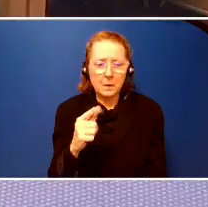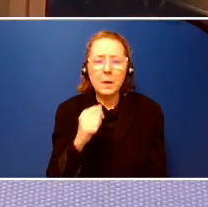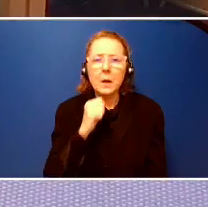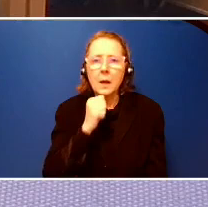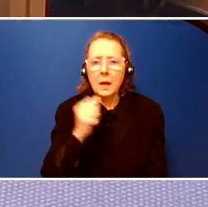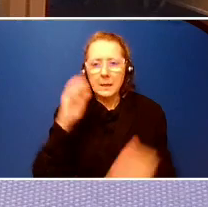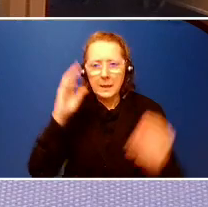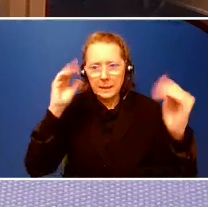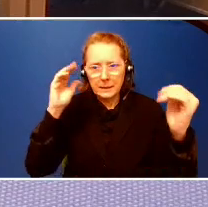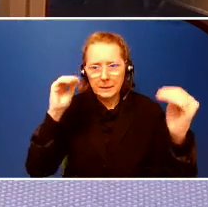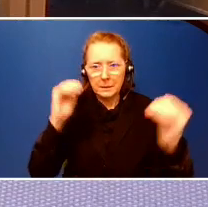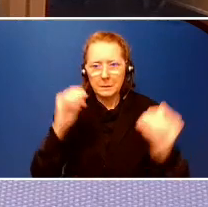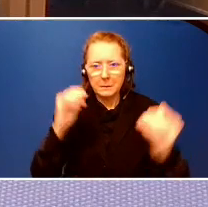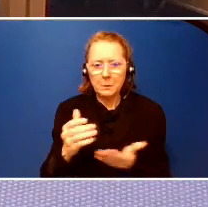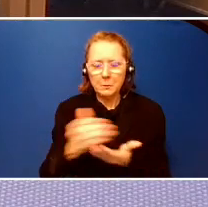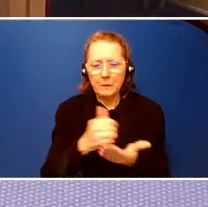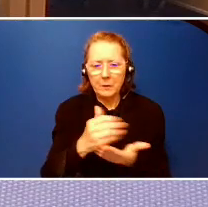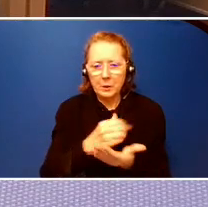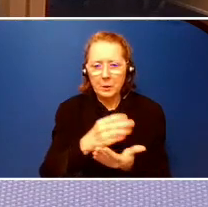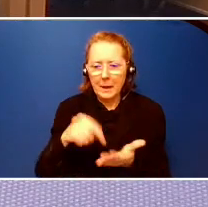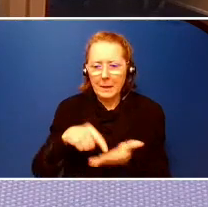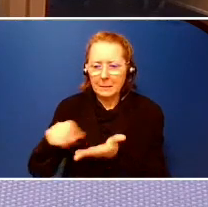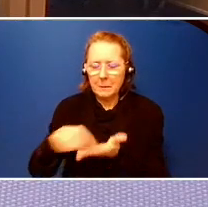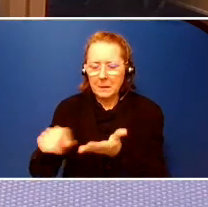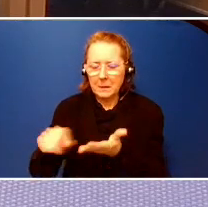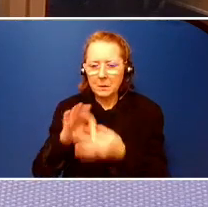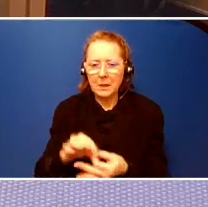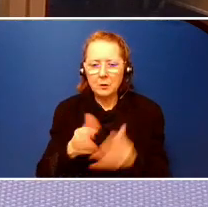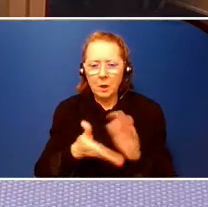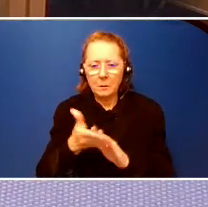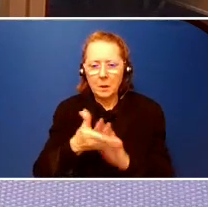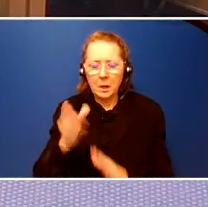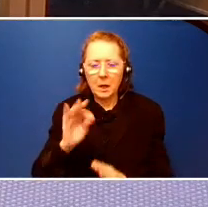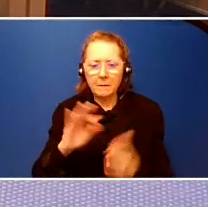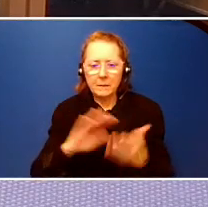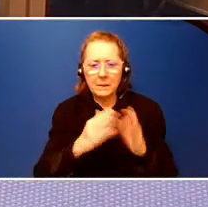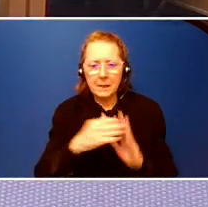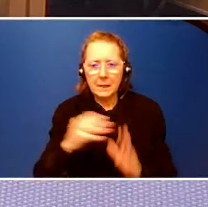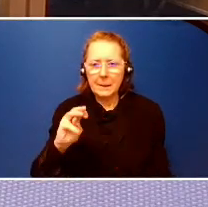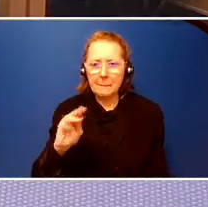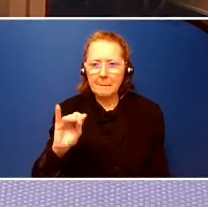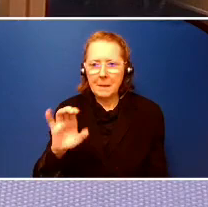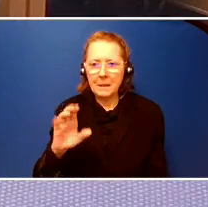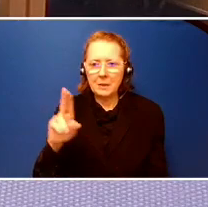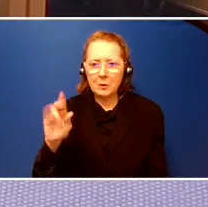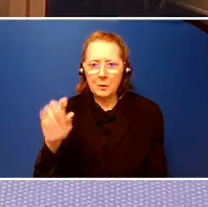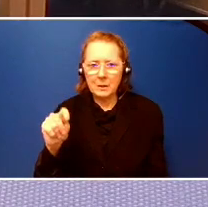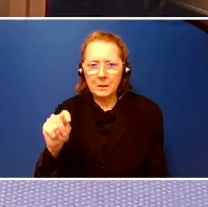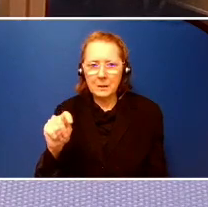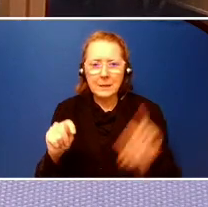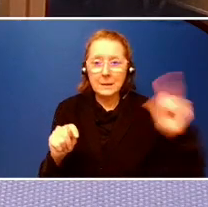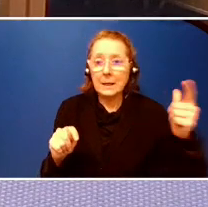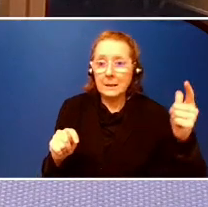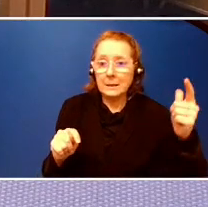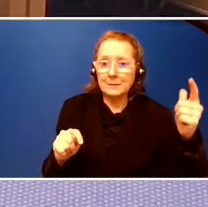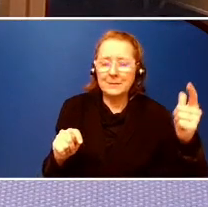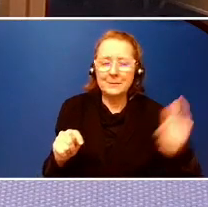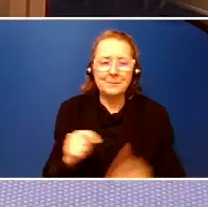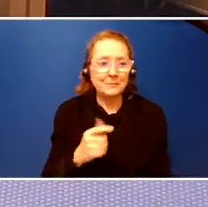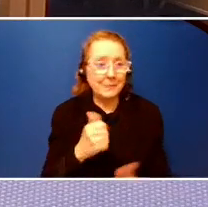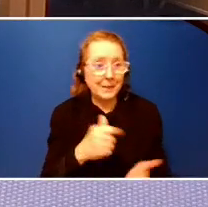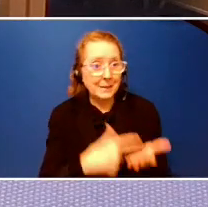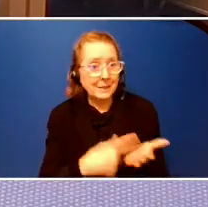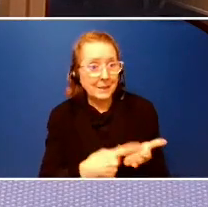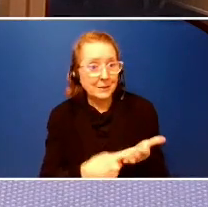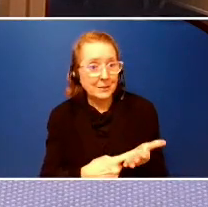unanticipated revenue and expenses related to operations of the city medic unit. I think I got that all. Second. Oof. Any discussion?